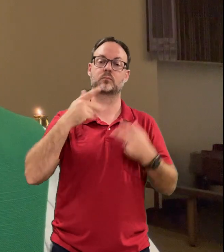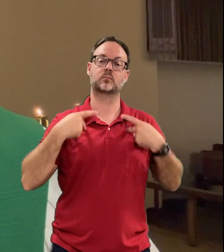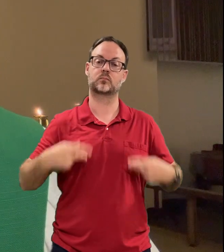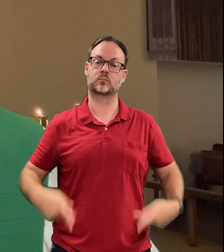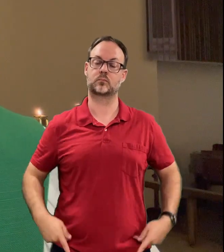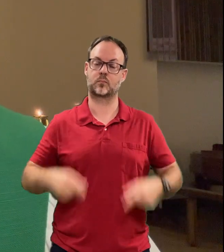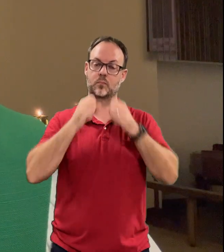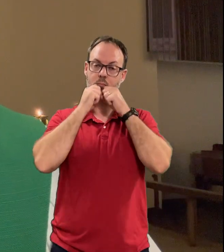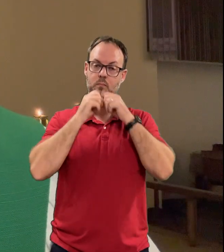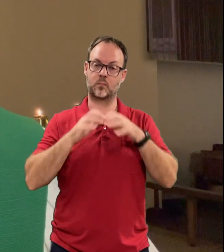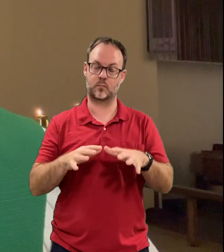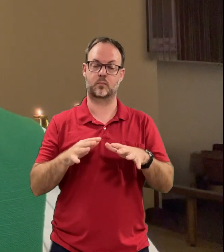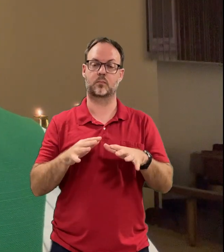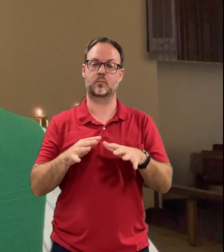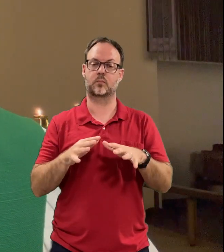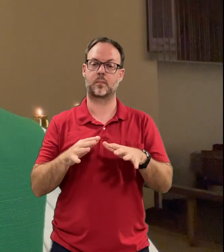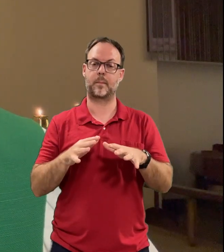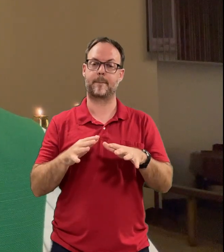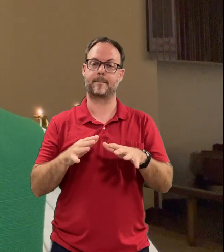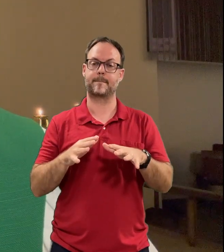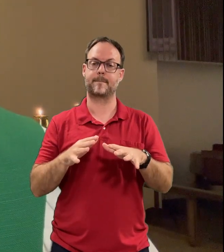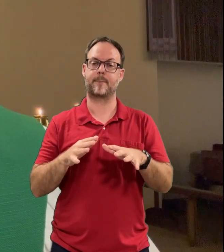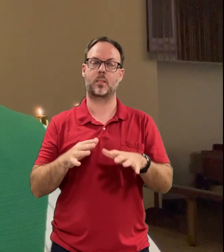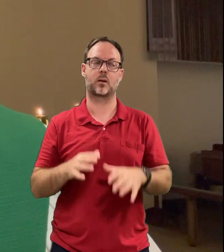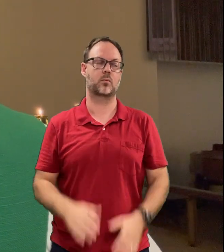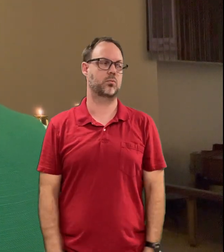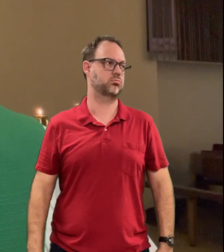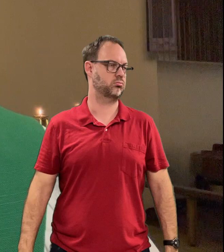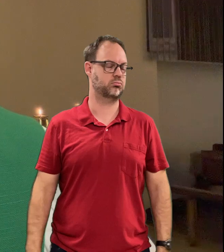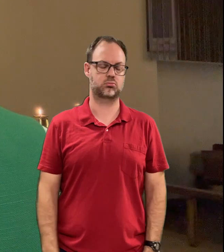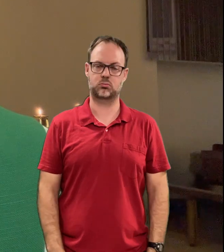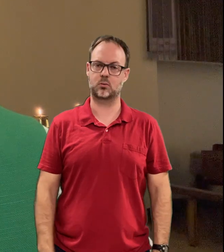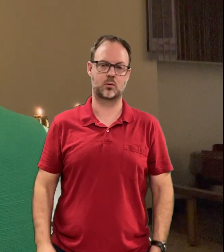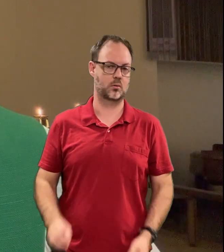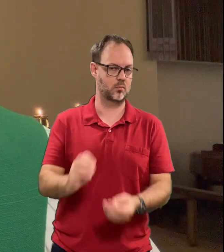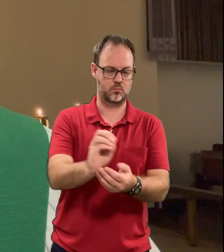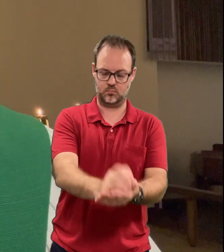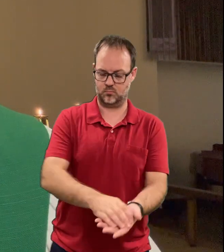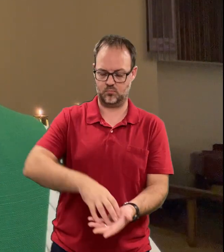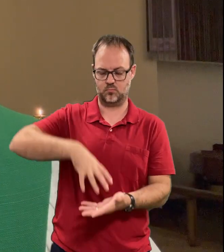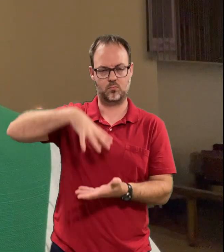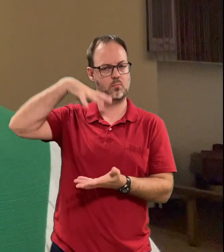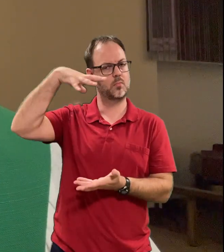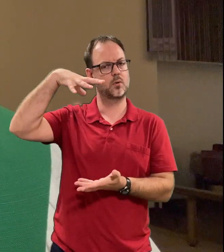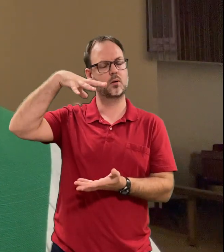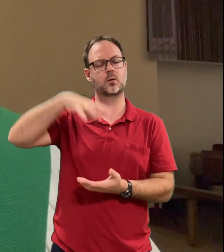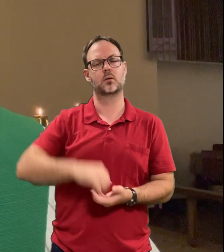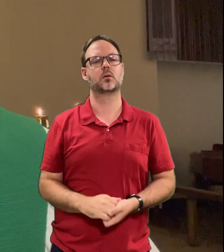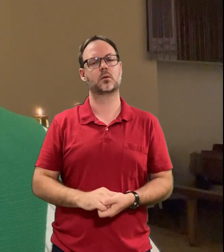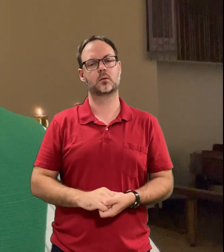Your physical blessings are immense, and they